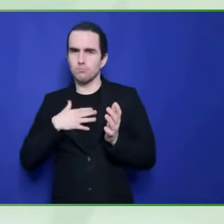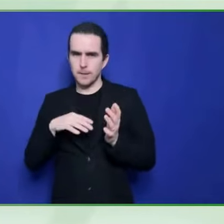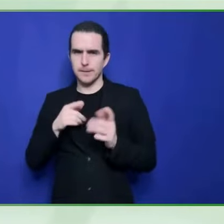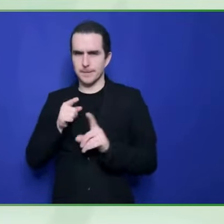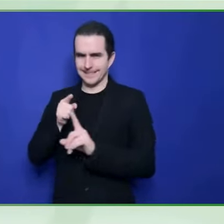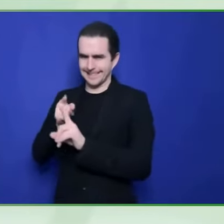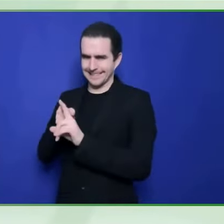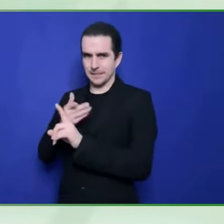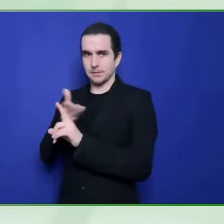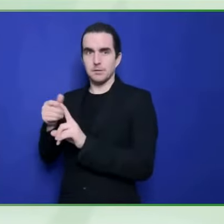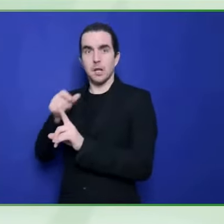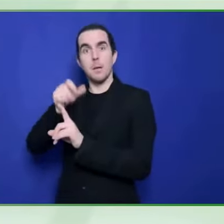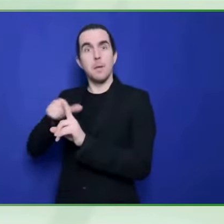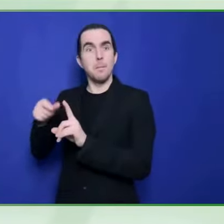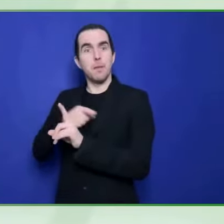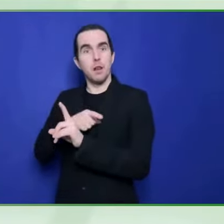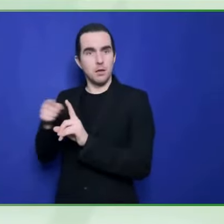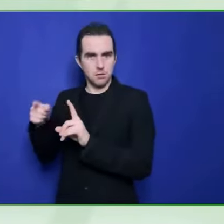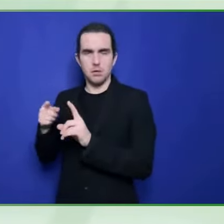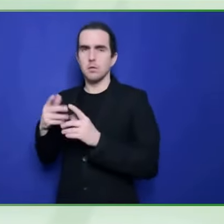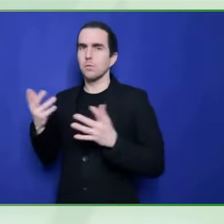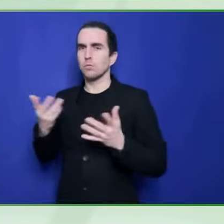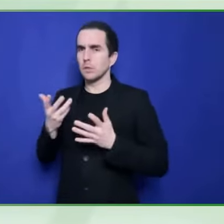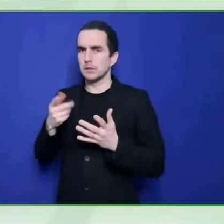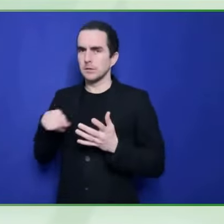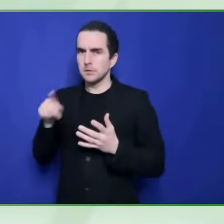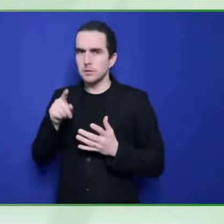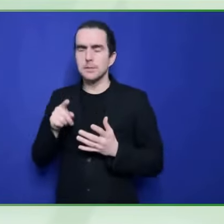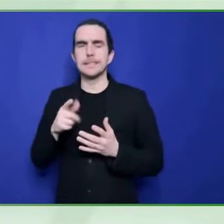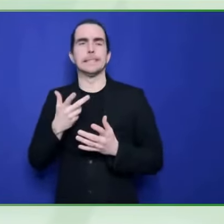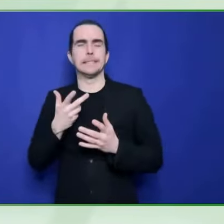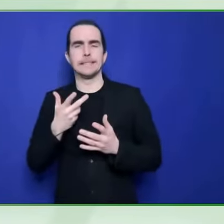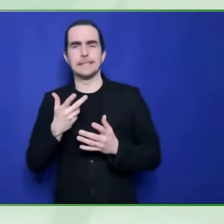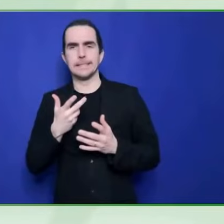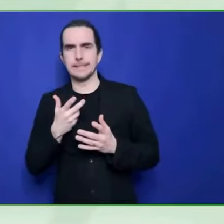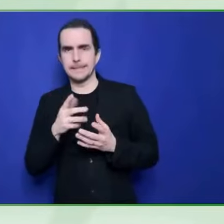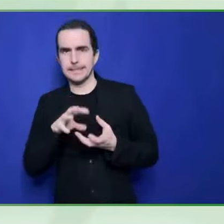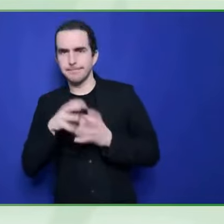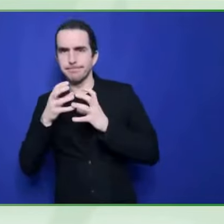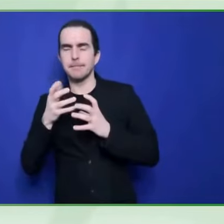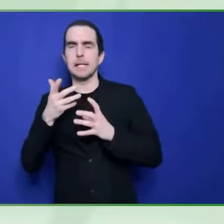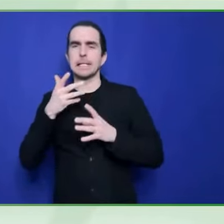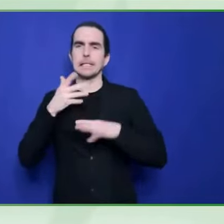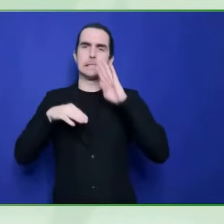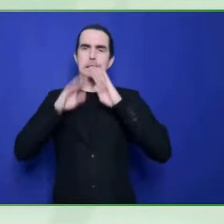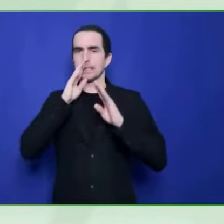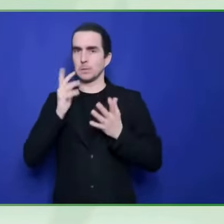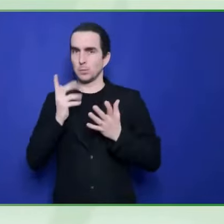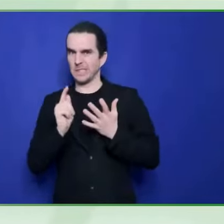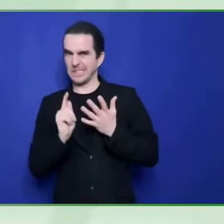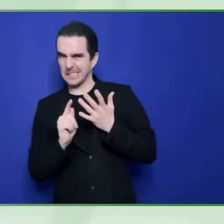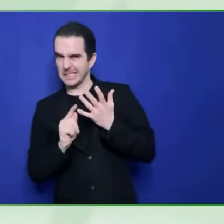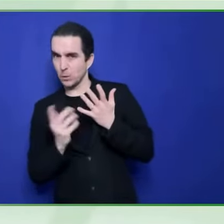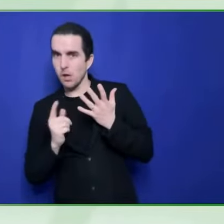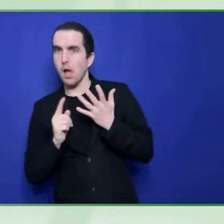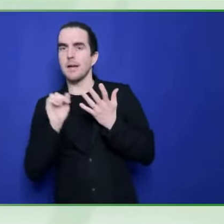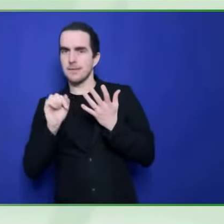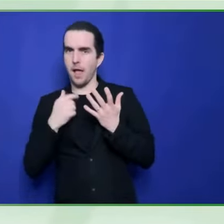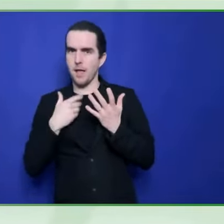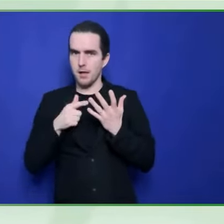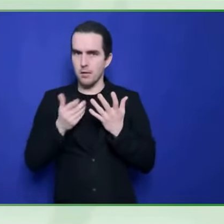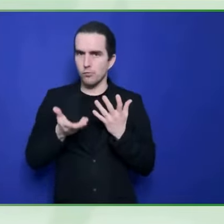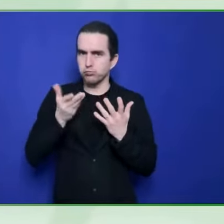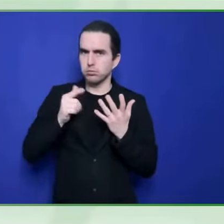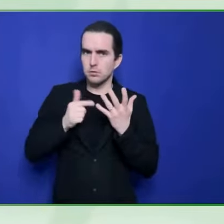collect potentially data, and well, I will mention Google Flow in this context because you often